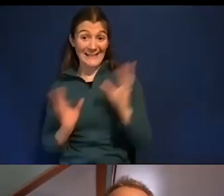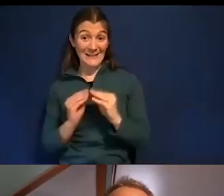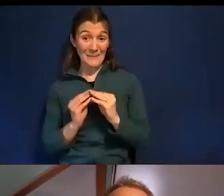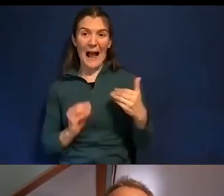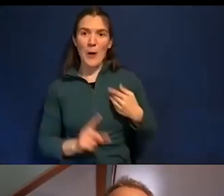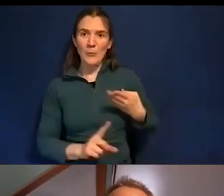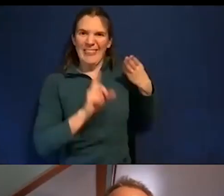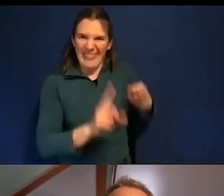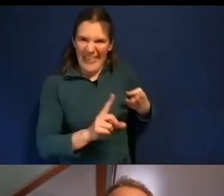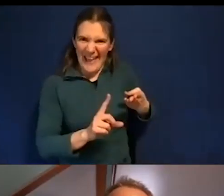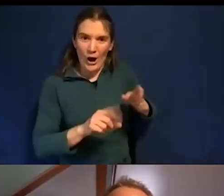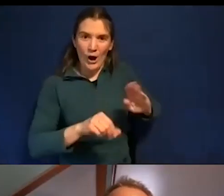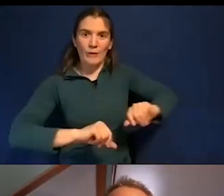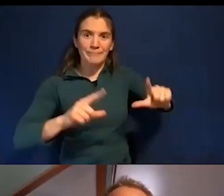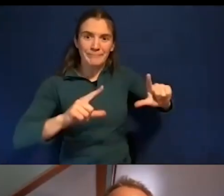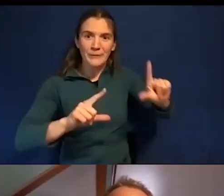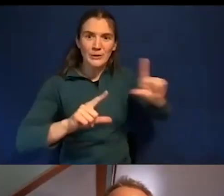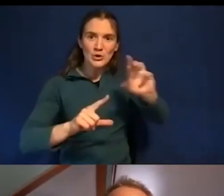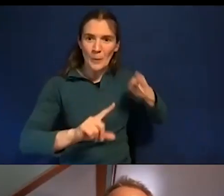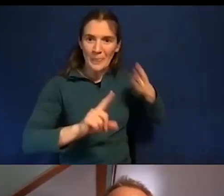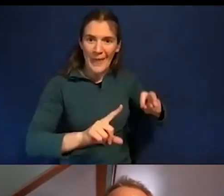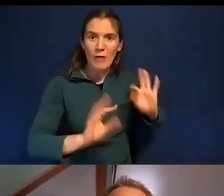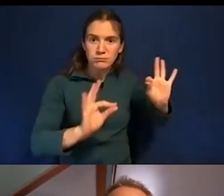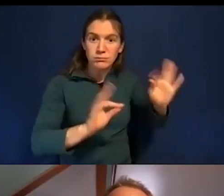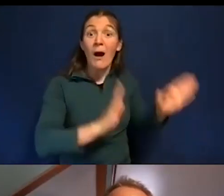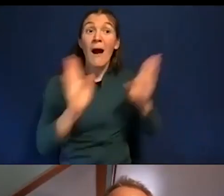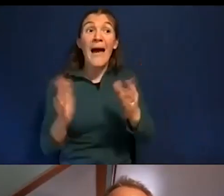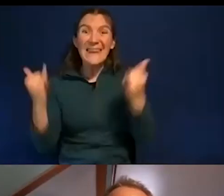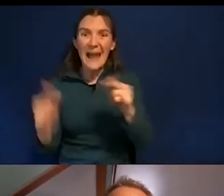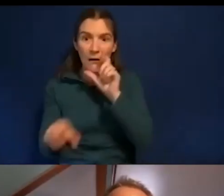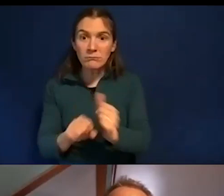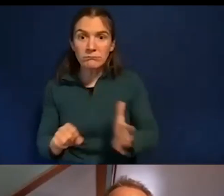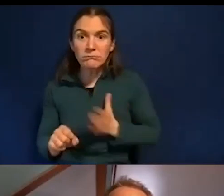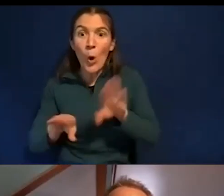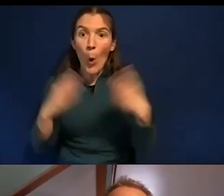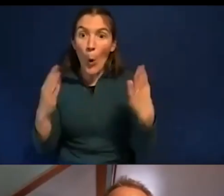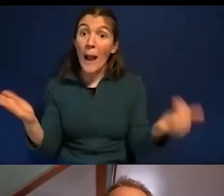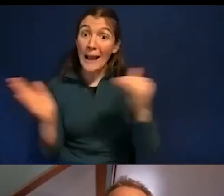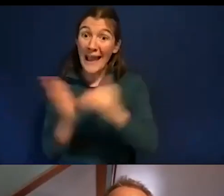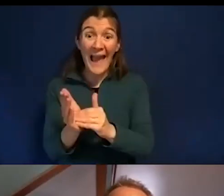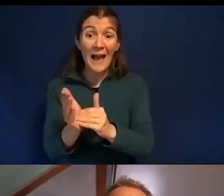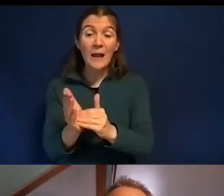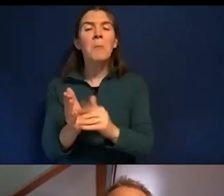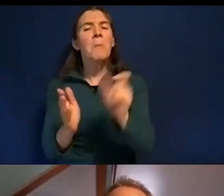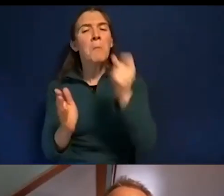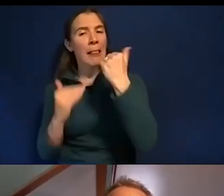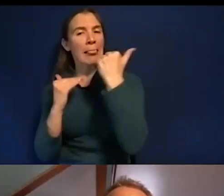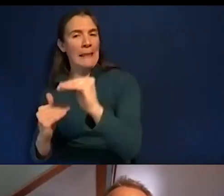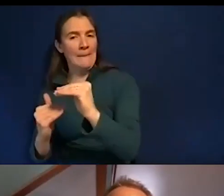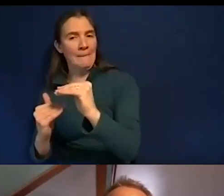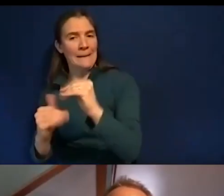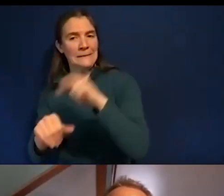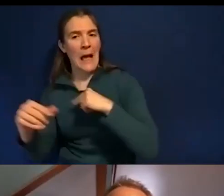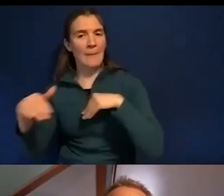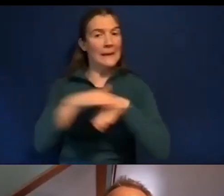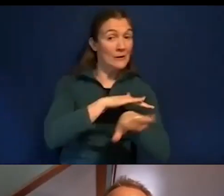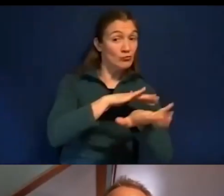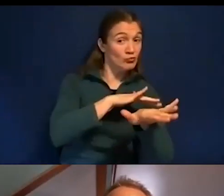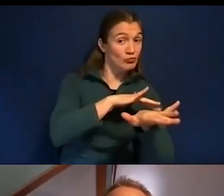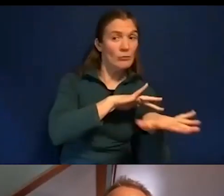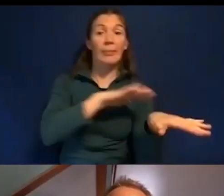there and it was delightful. And now they are open again for limited in-person visits.